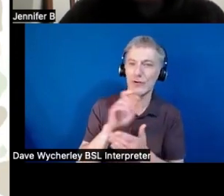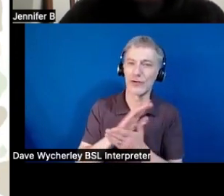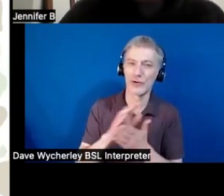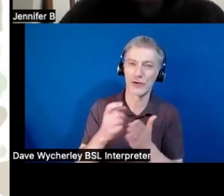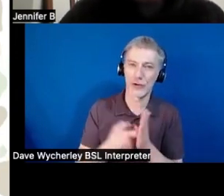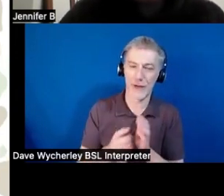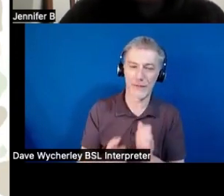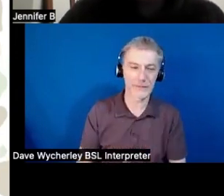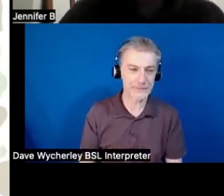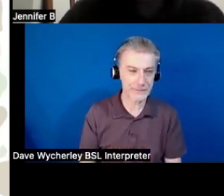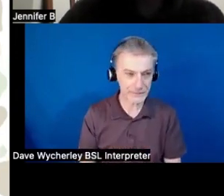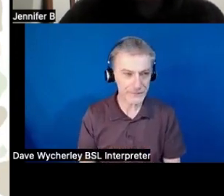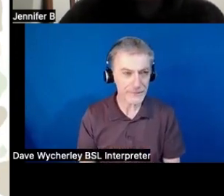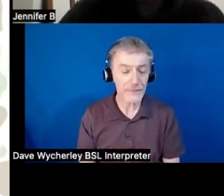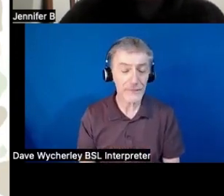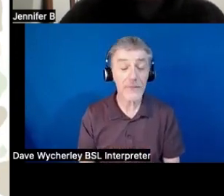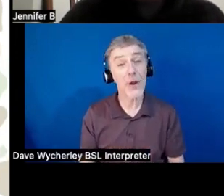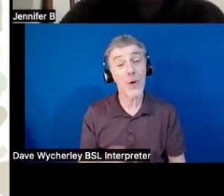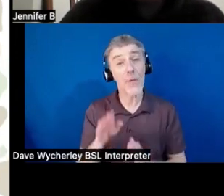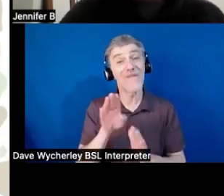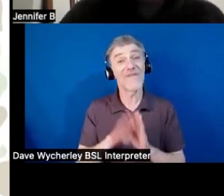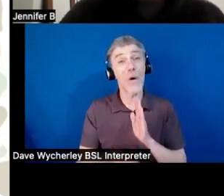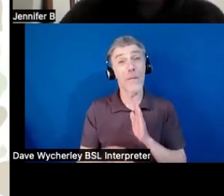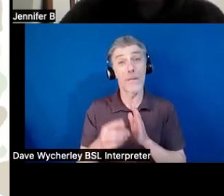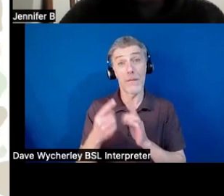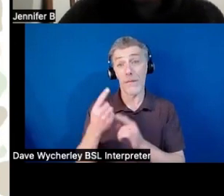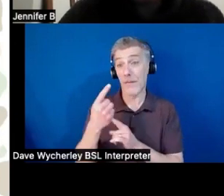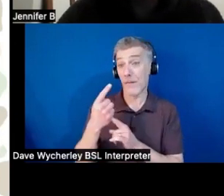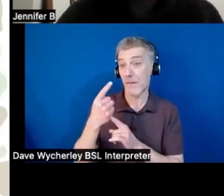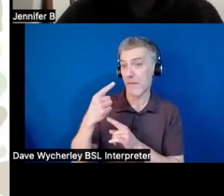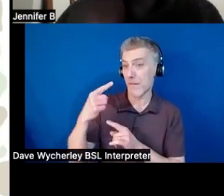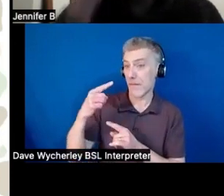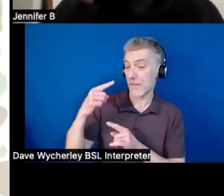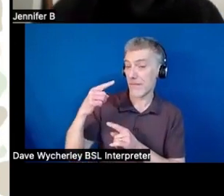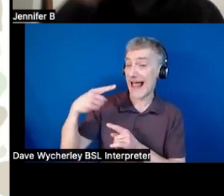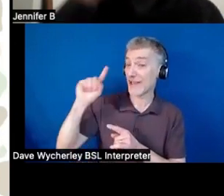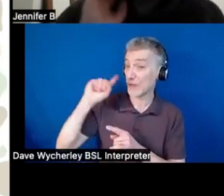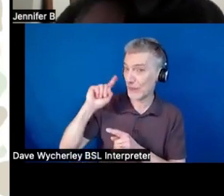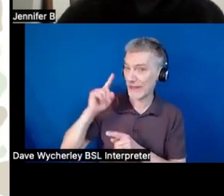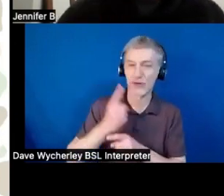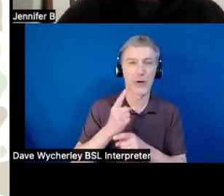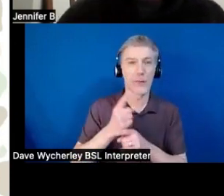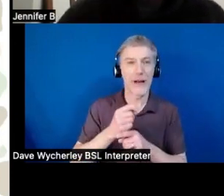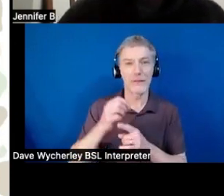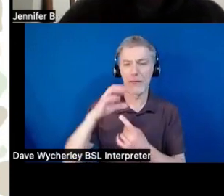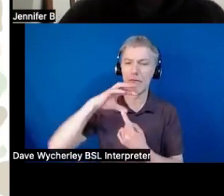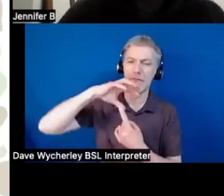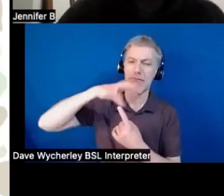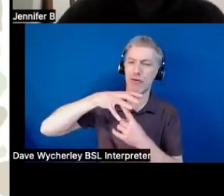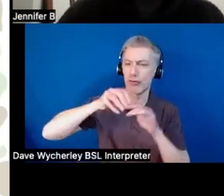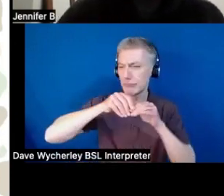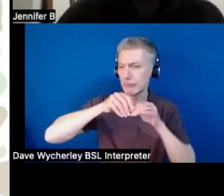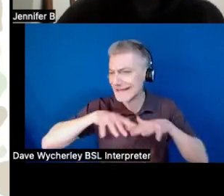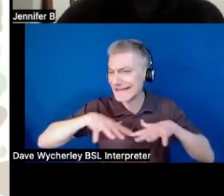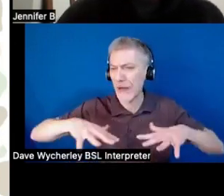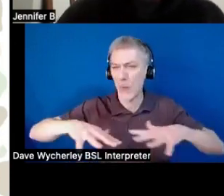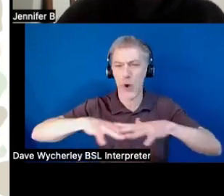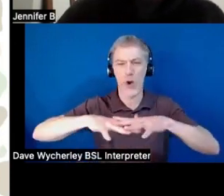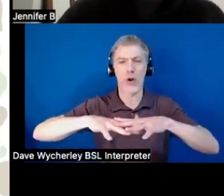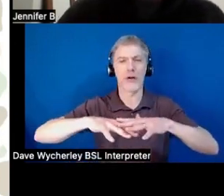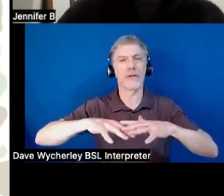from last week and the kind of mushroom networks that we spoke about, was thinking about how and if we